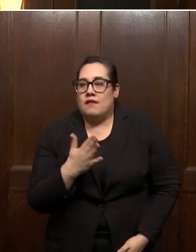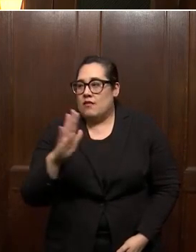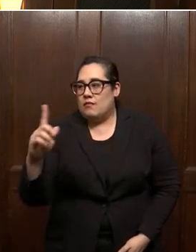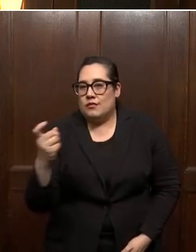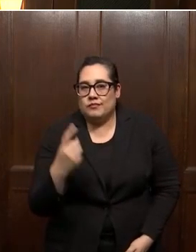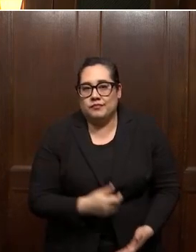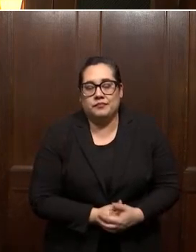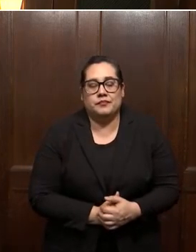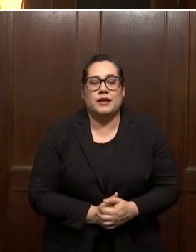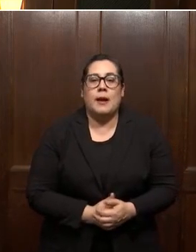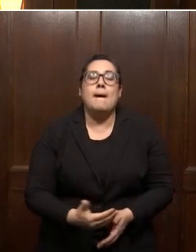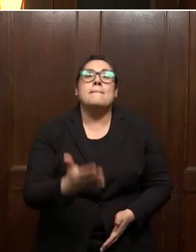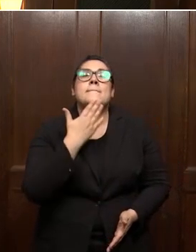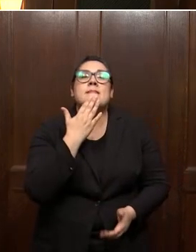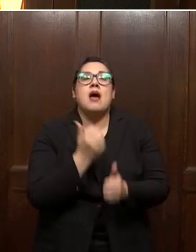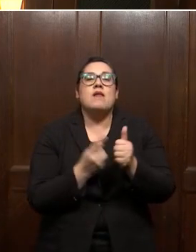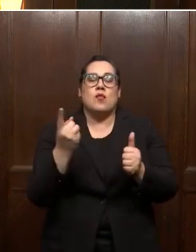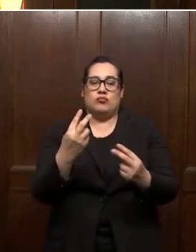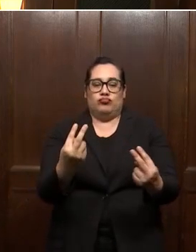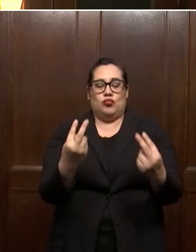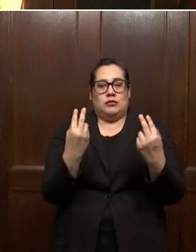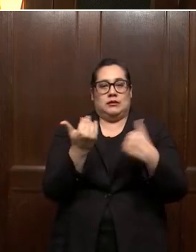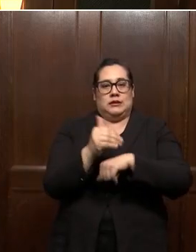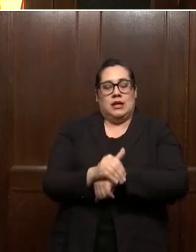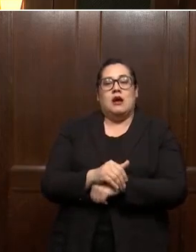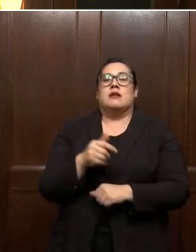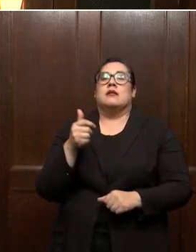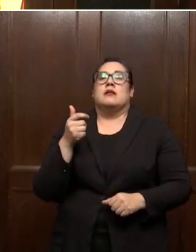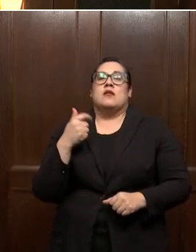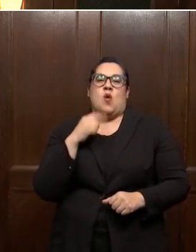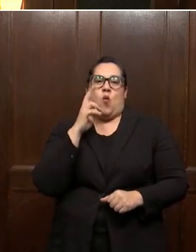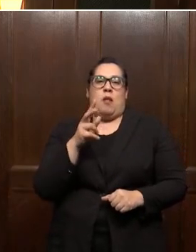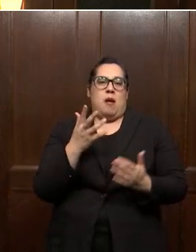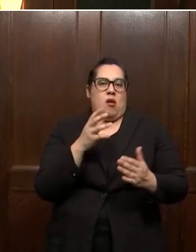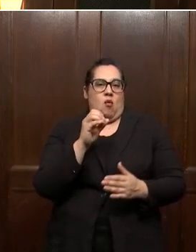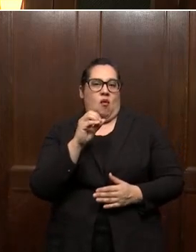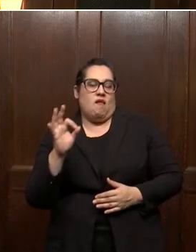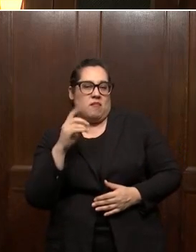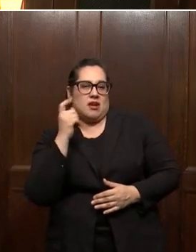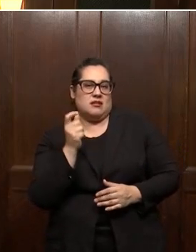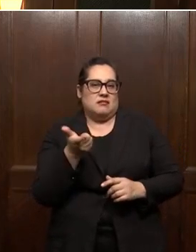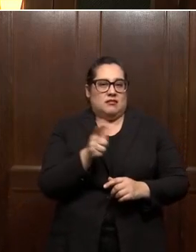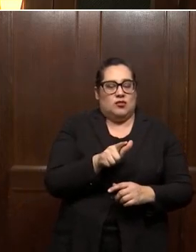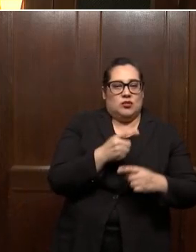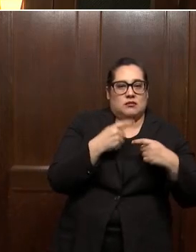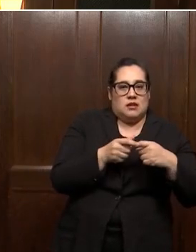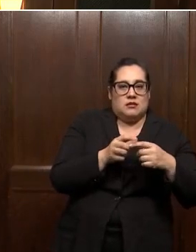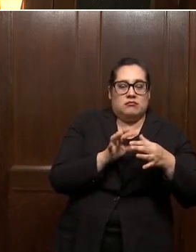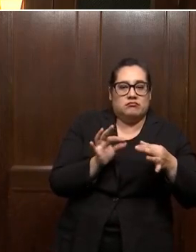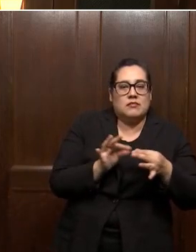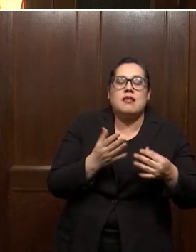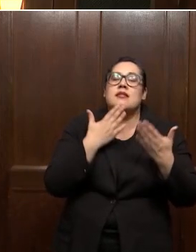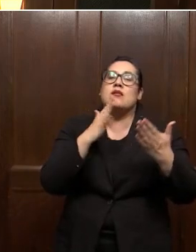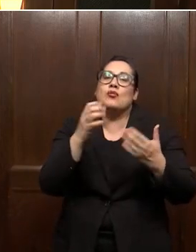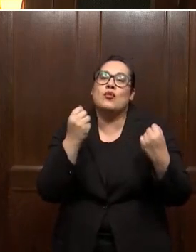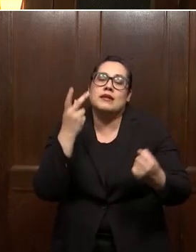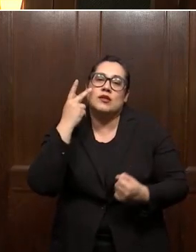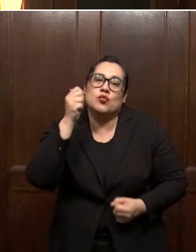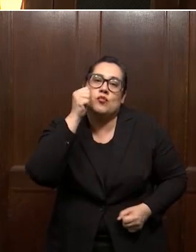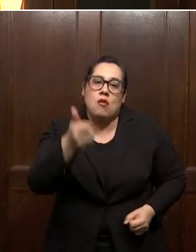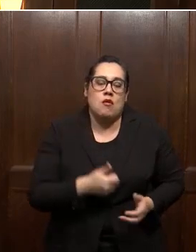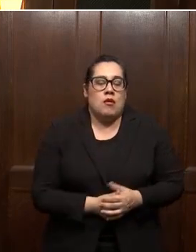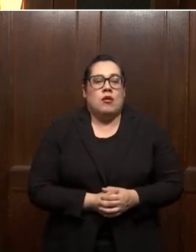pregunta. Thank you to everybody who has tuned in tonight, who will be tuning out maybe as I speak Spanish. Thank you for your strength. I'll see you